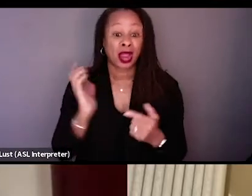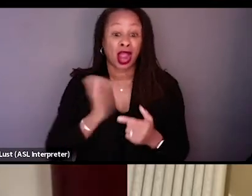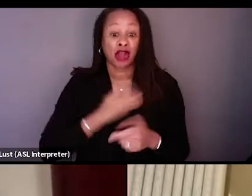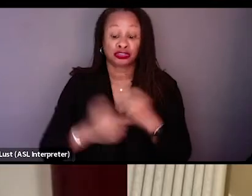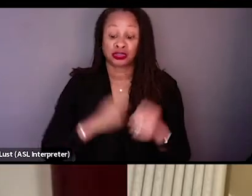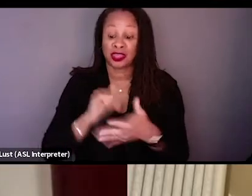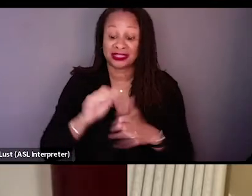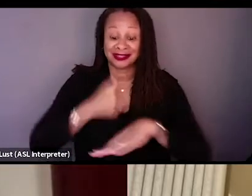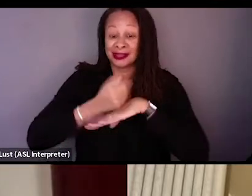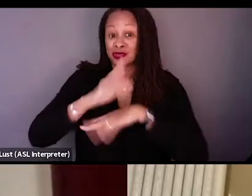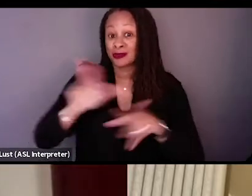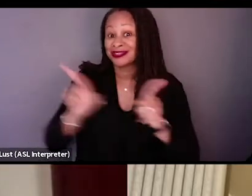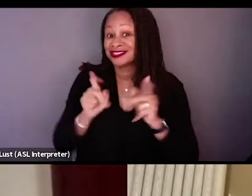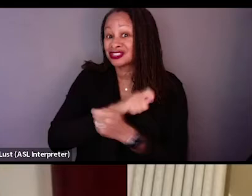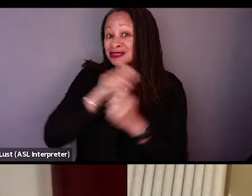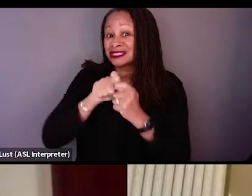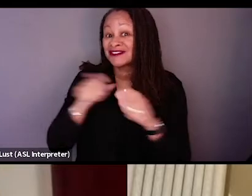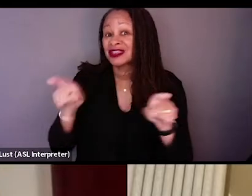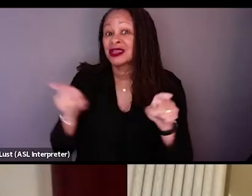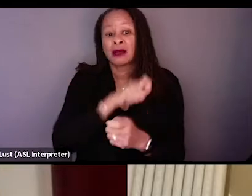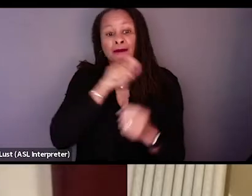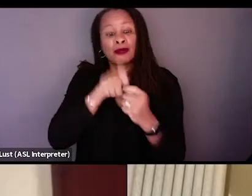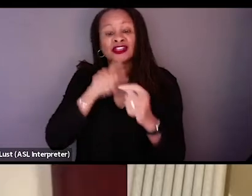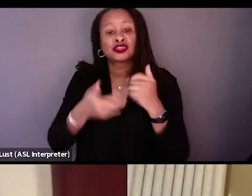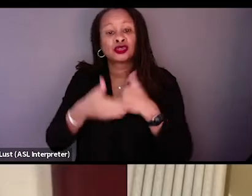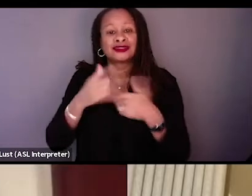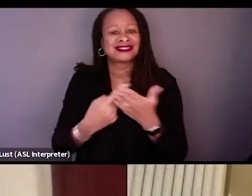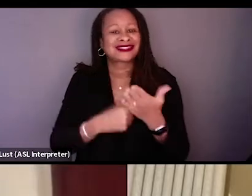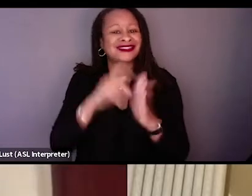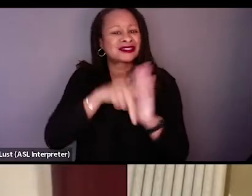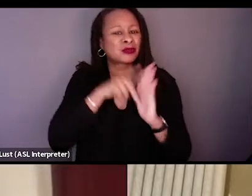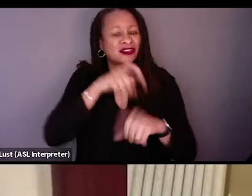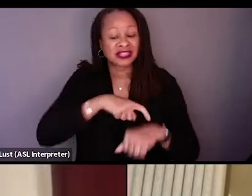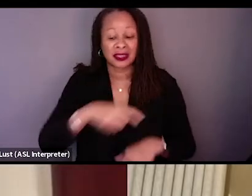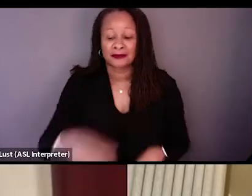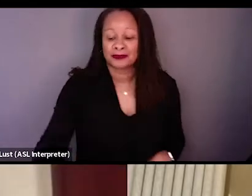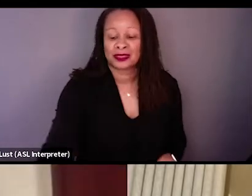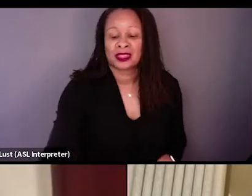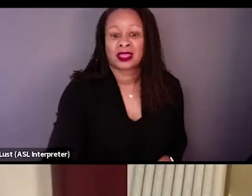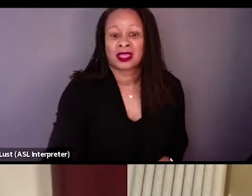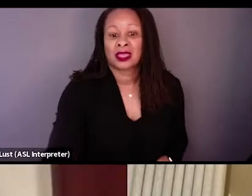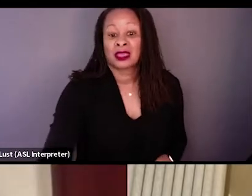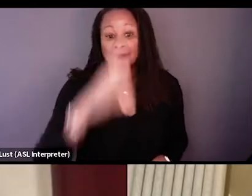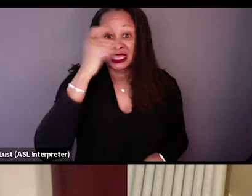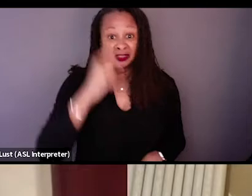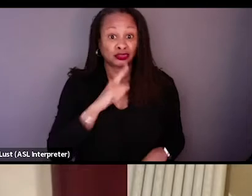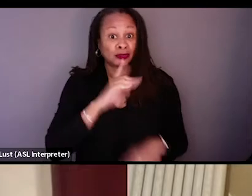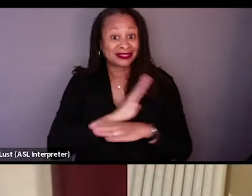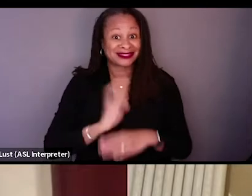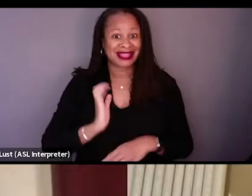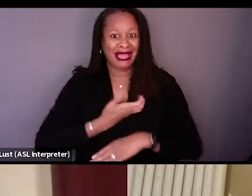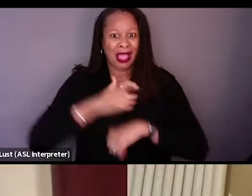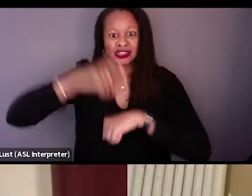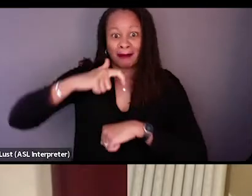you specifically, perfectly, to cover this period? Because it really has been our period. Gee,